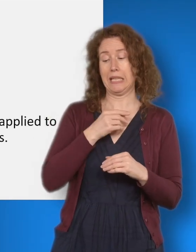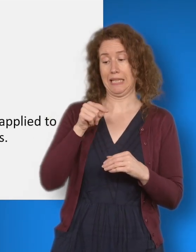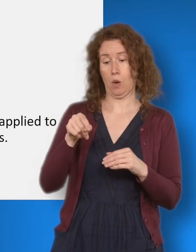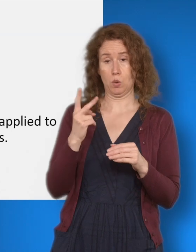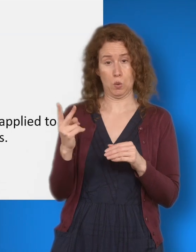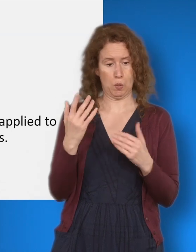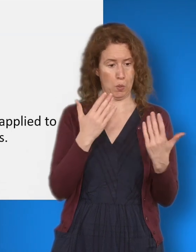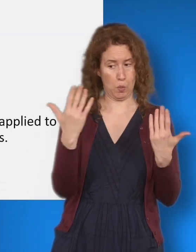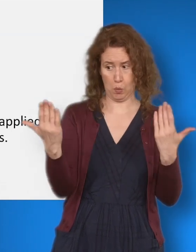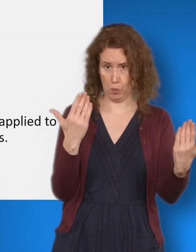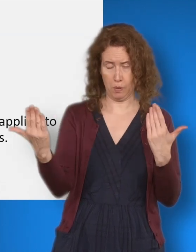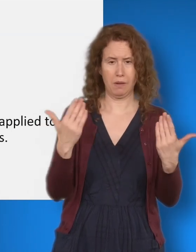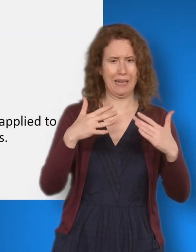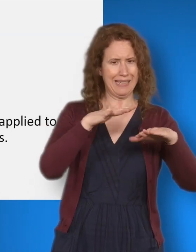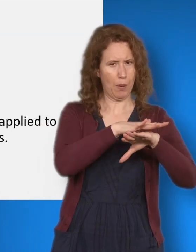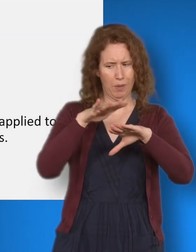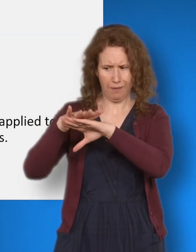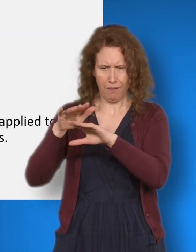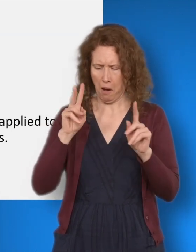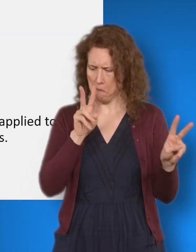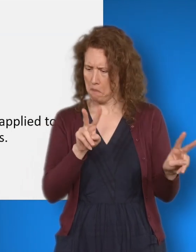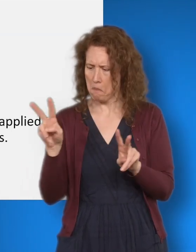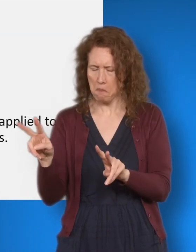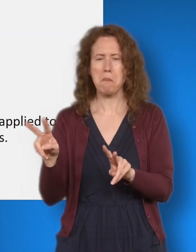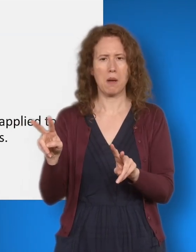these two networks, mapping these new networks,